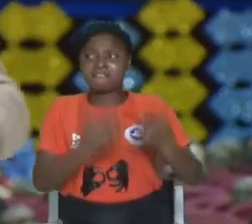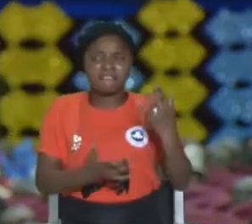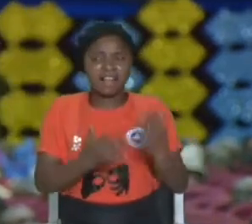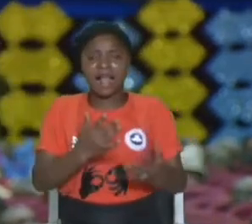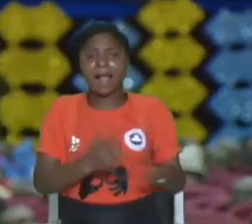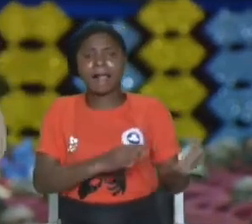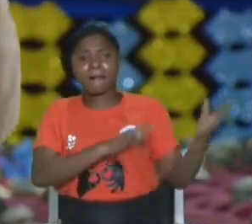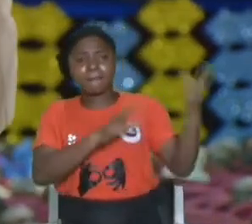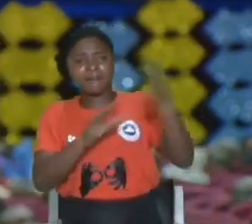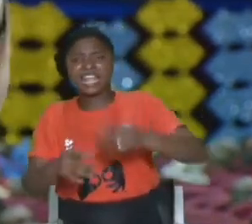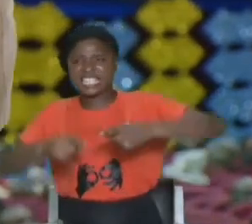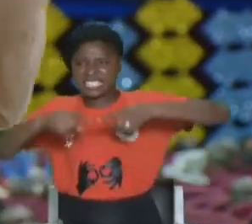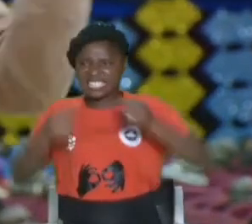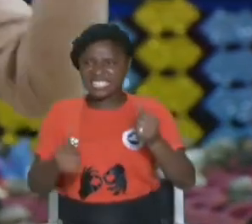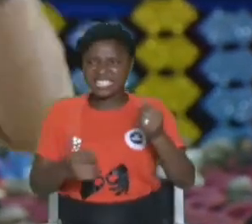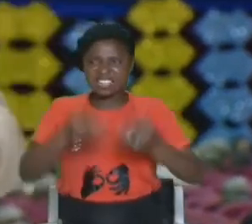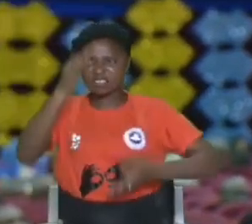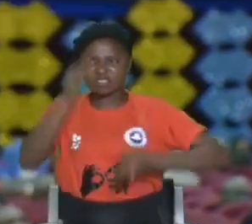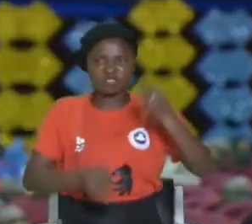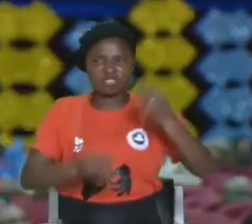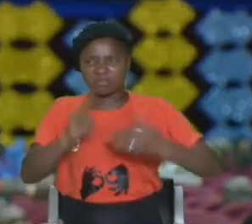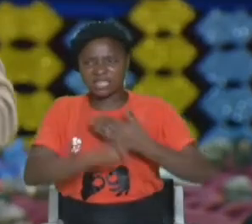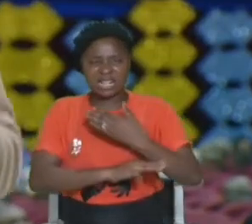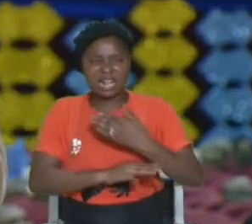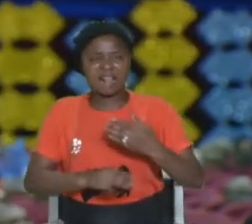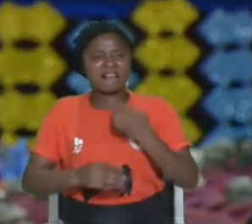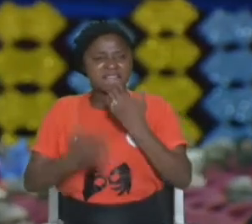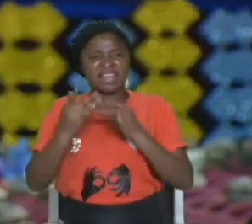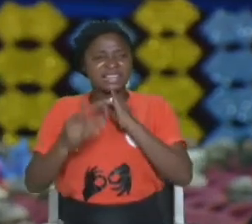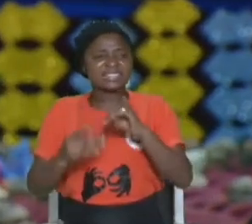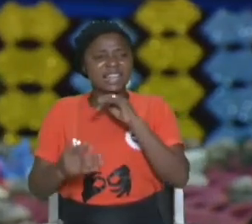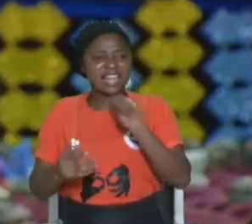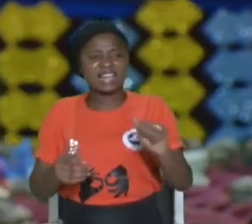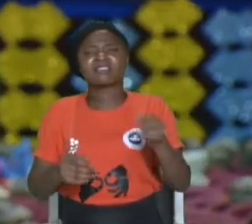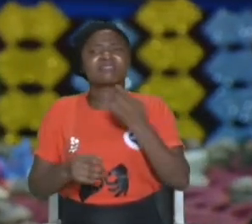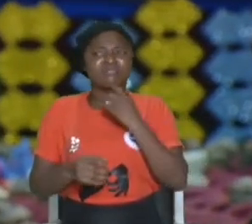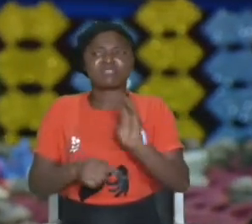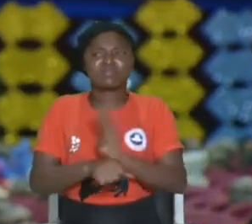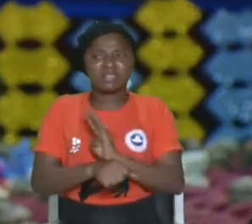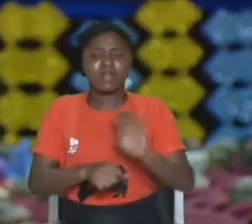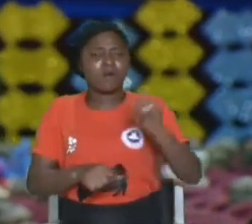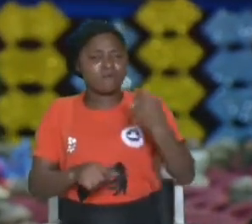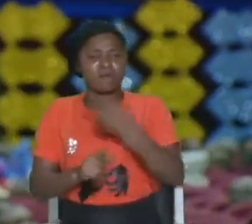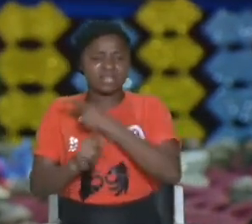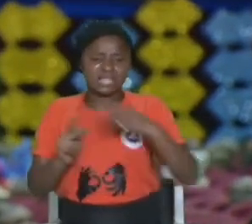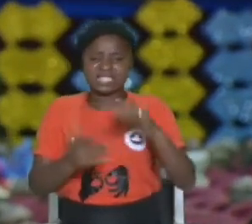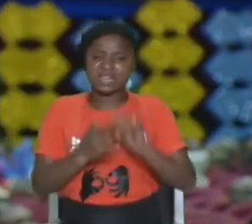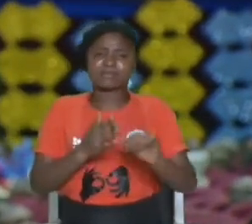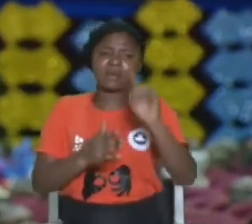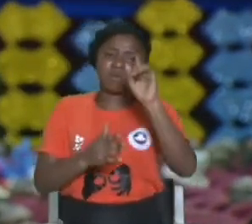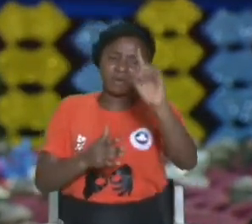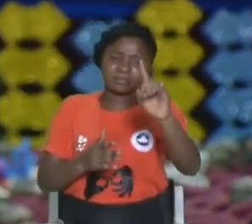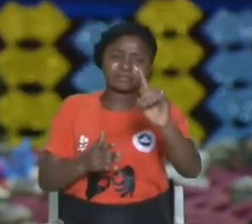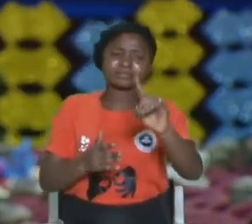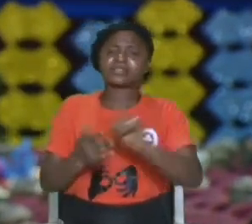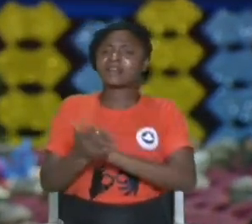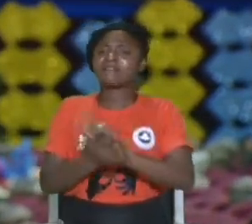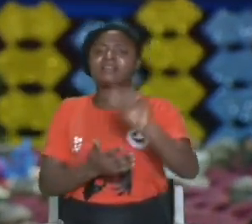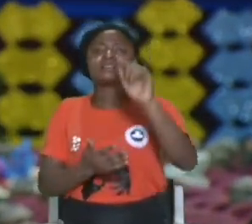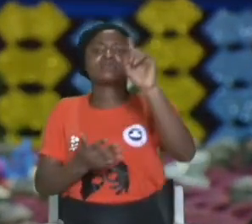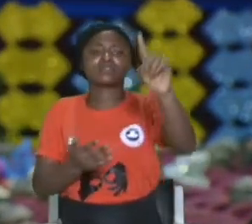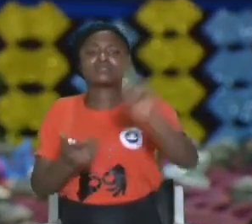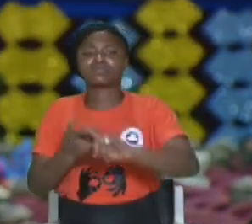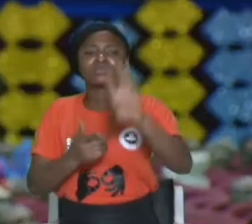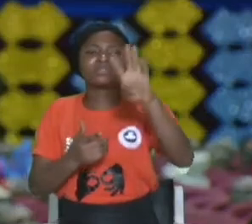instant judgment. Fire is a serious business. 1 Kings chapter 1 from verse 1 to 15. 1 Kings chapter 1 from verse 1 to